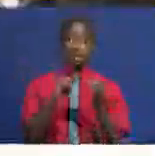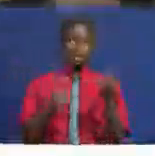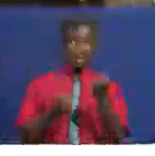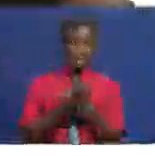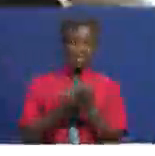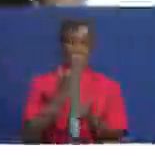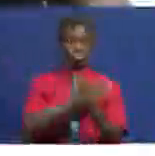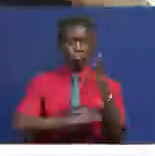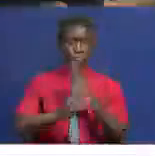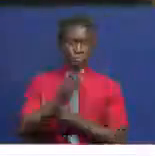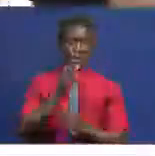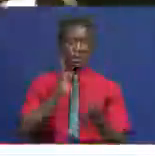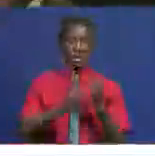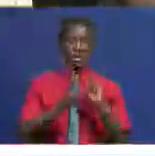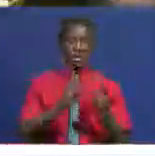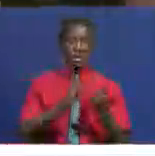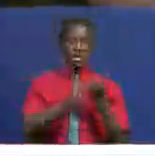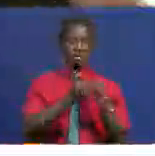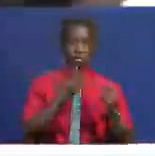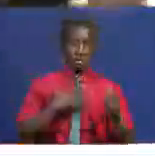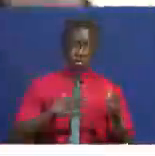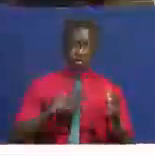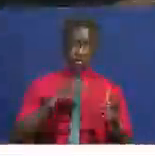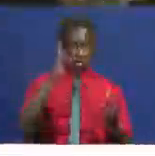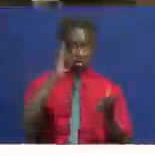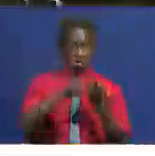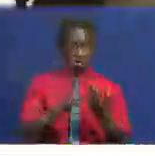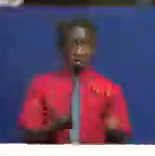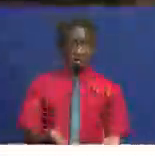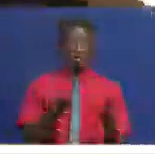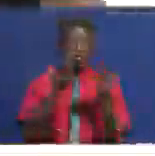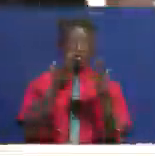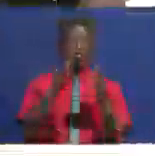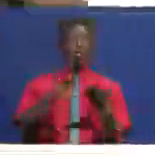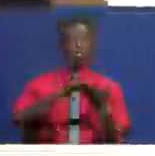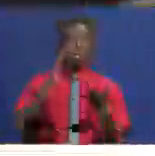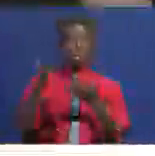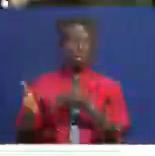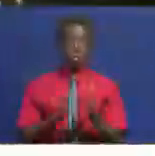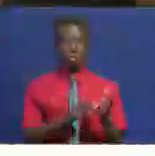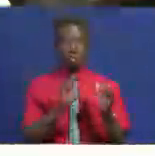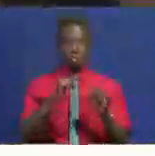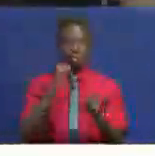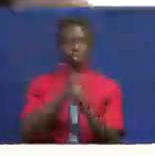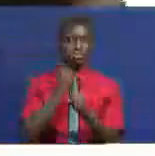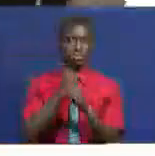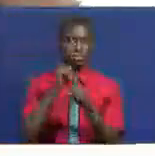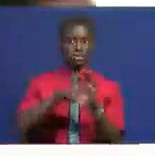Kenya to enhance the country's chances of performing better in future.